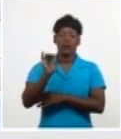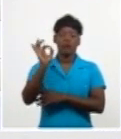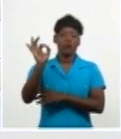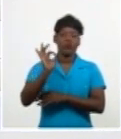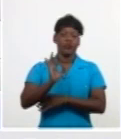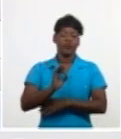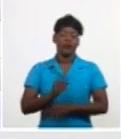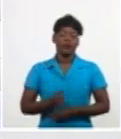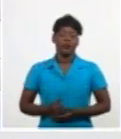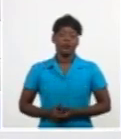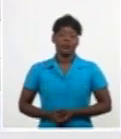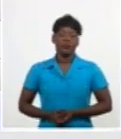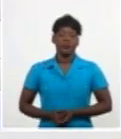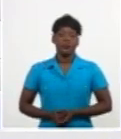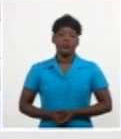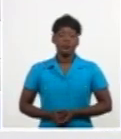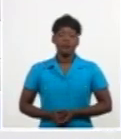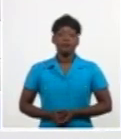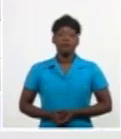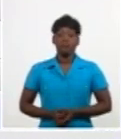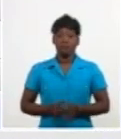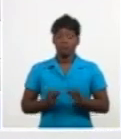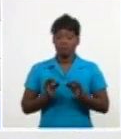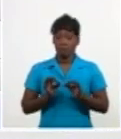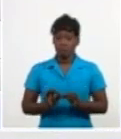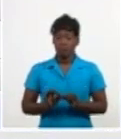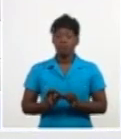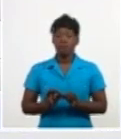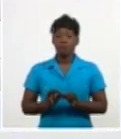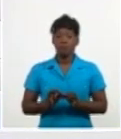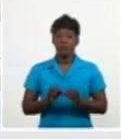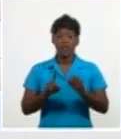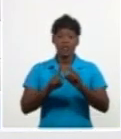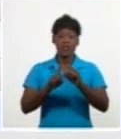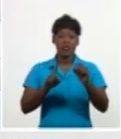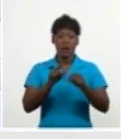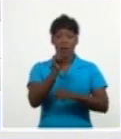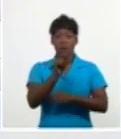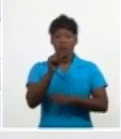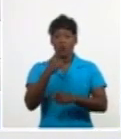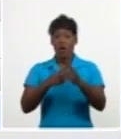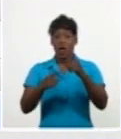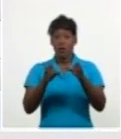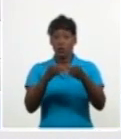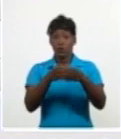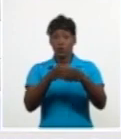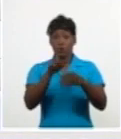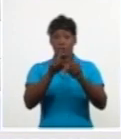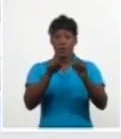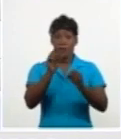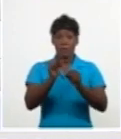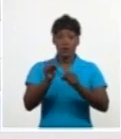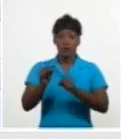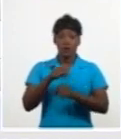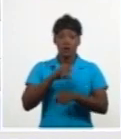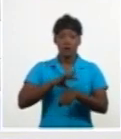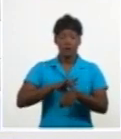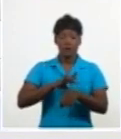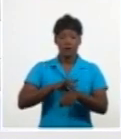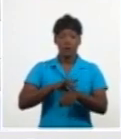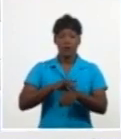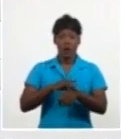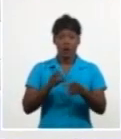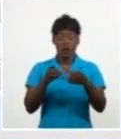This means that for every 100 people who get sick with COVID-19, almost